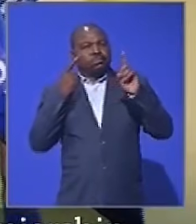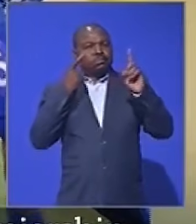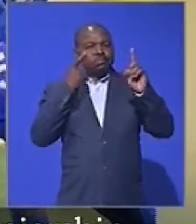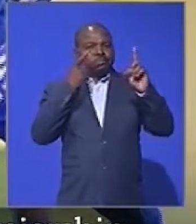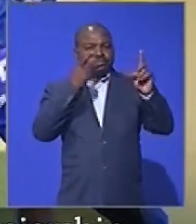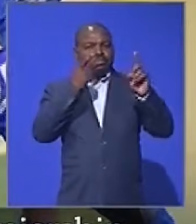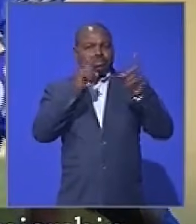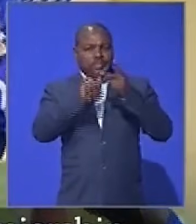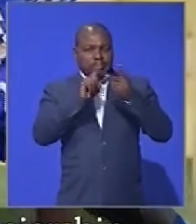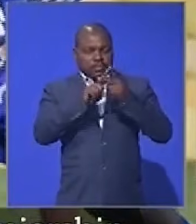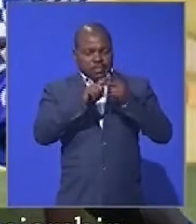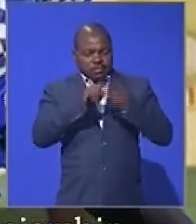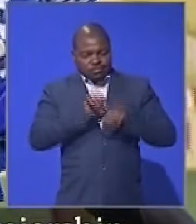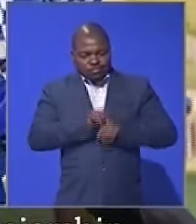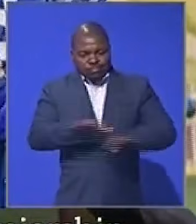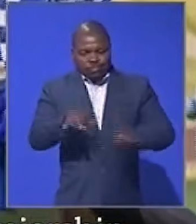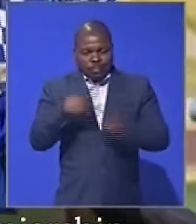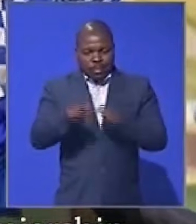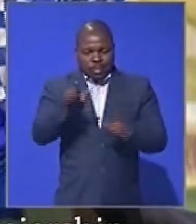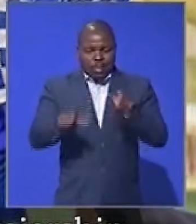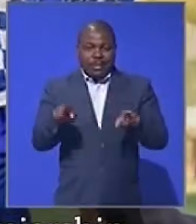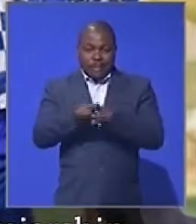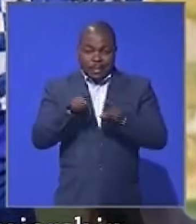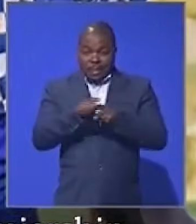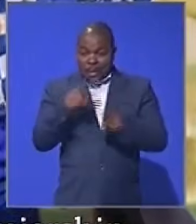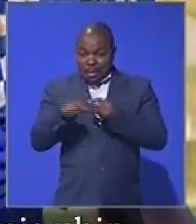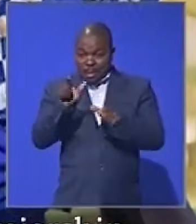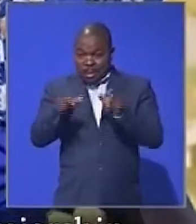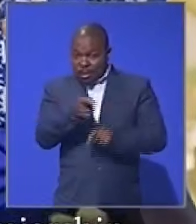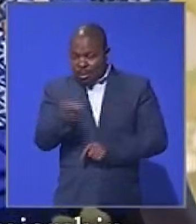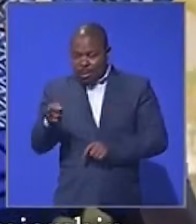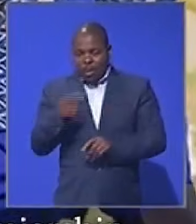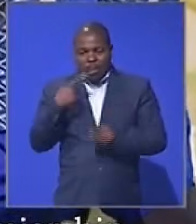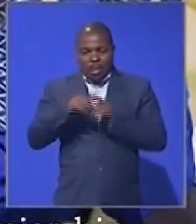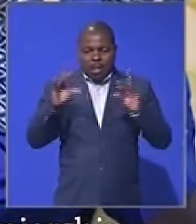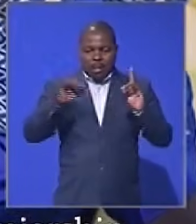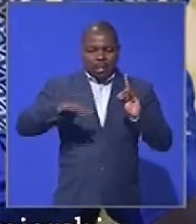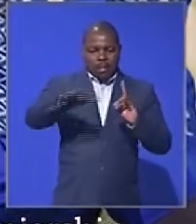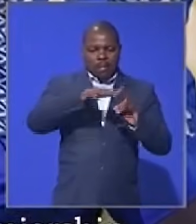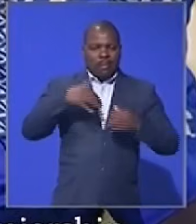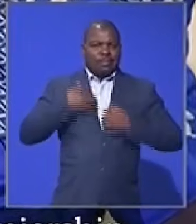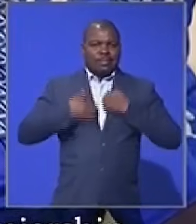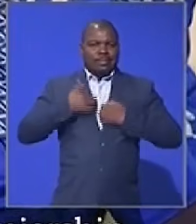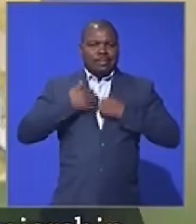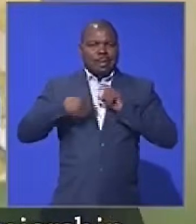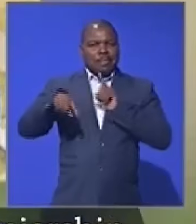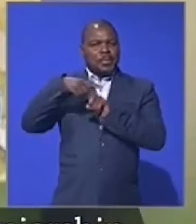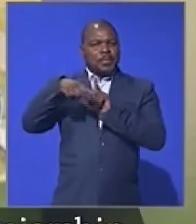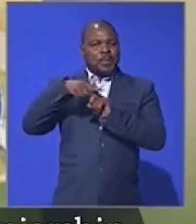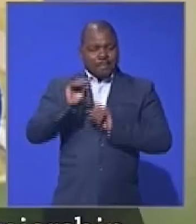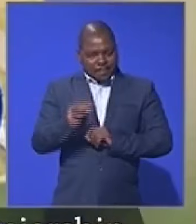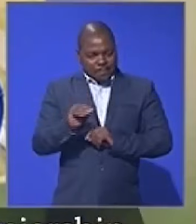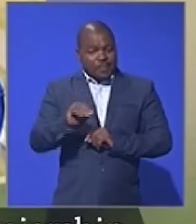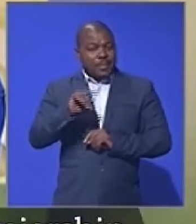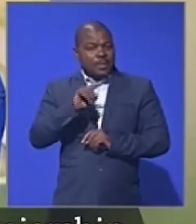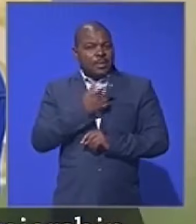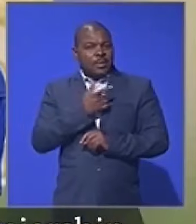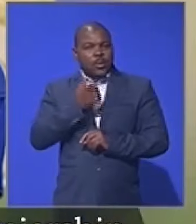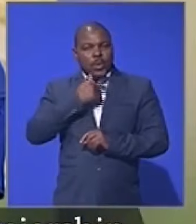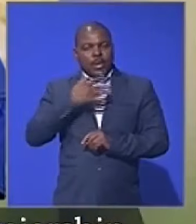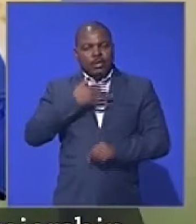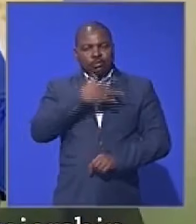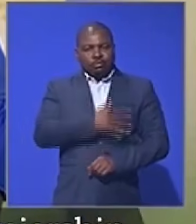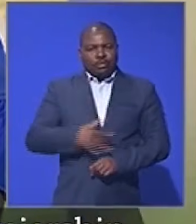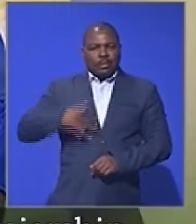tsamaya go ba raluki ga o ka bona ba raluki ba tsene ka re ga lepatlelo ba ba le mafolofolo a magolo tla mo gore re kgonne go ba di